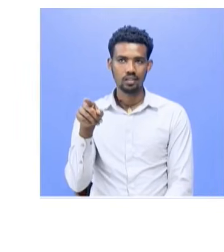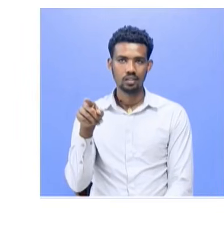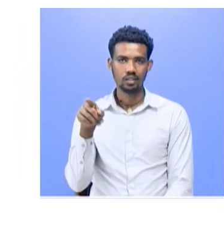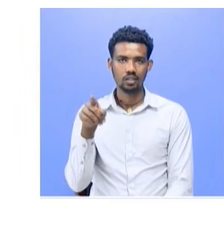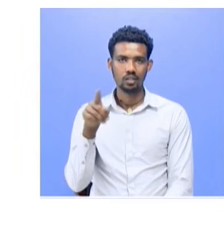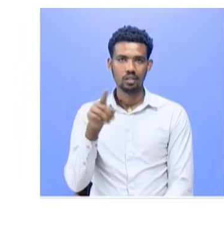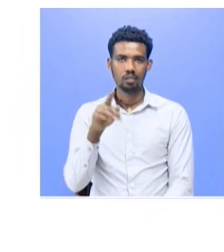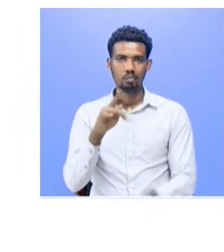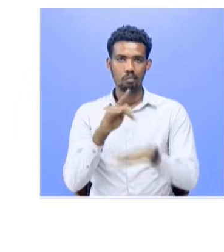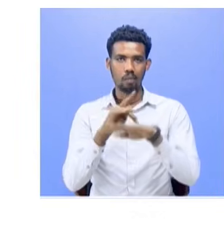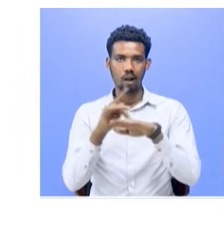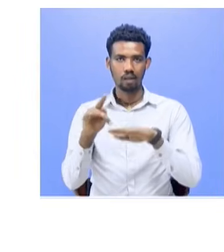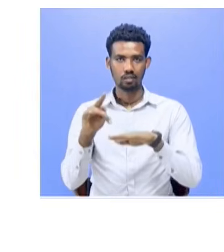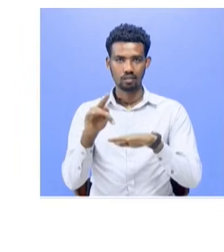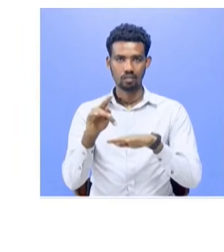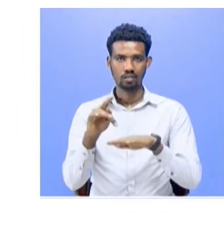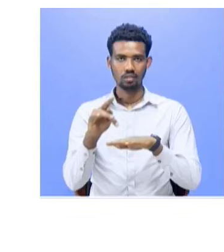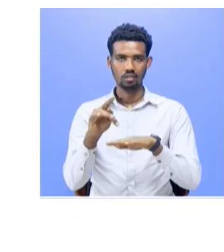blank